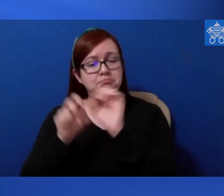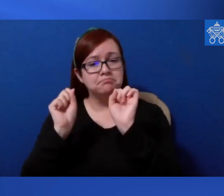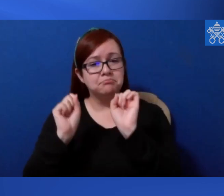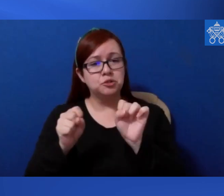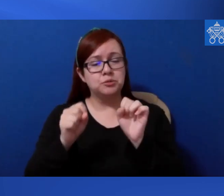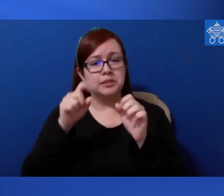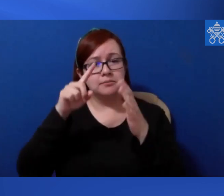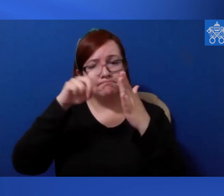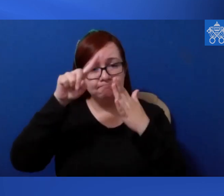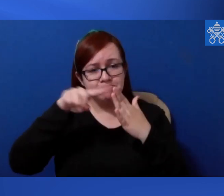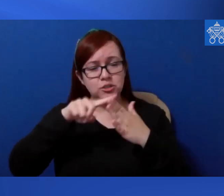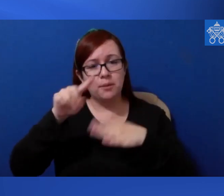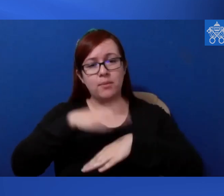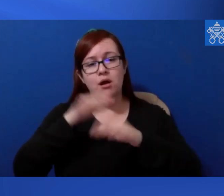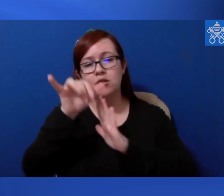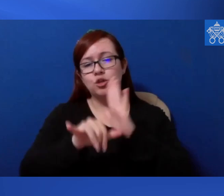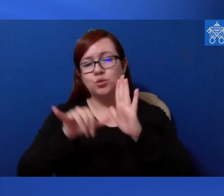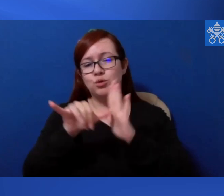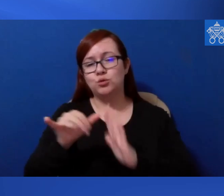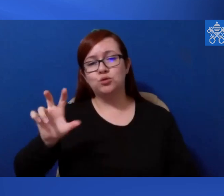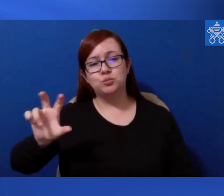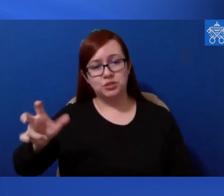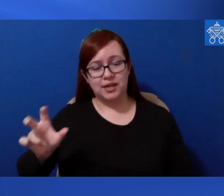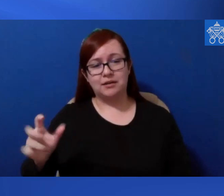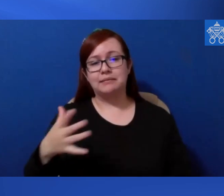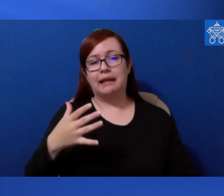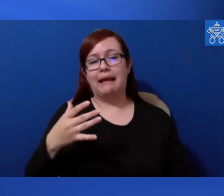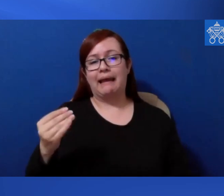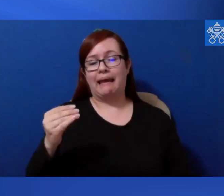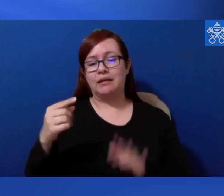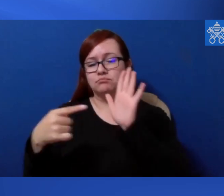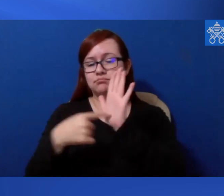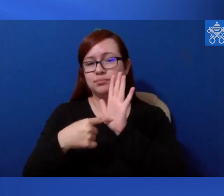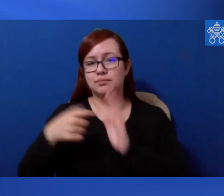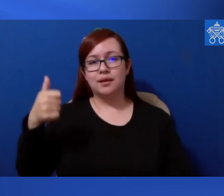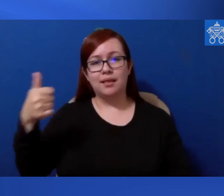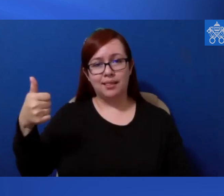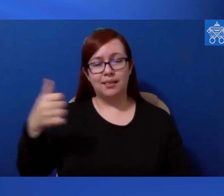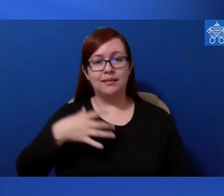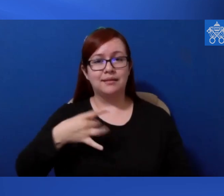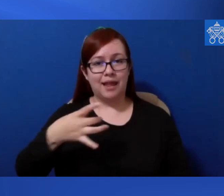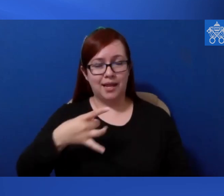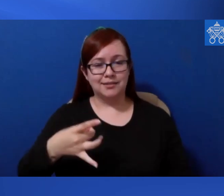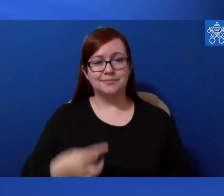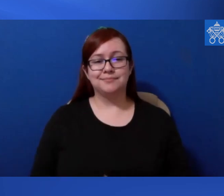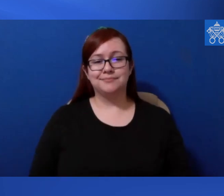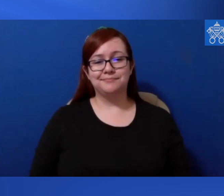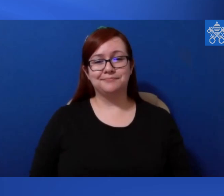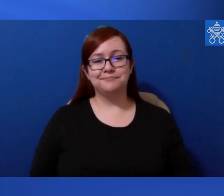TV, Shalom TV India, and at Madarshan TV India, UCTV, Uganda Catholic